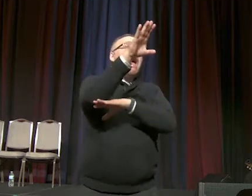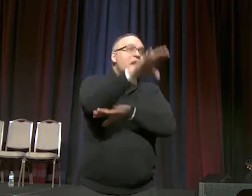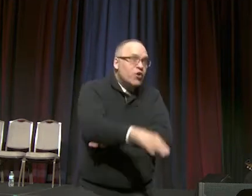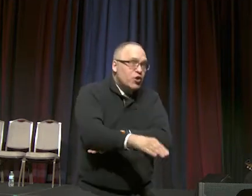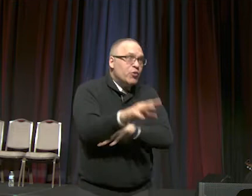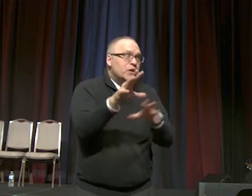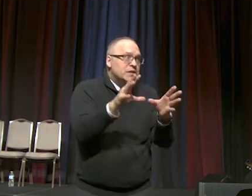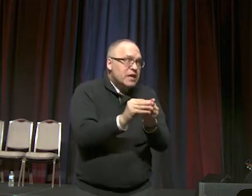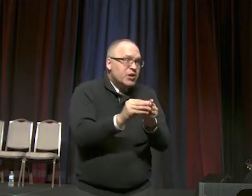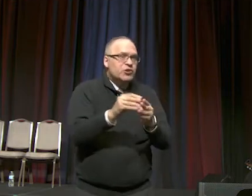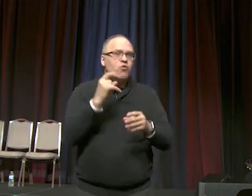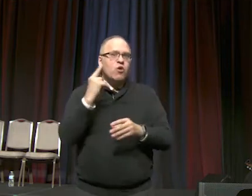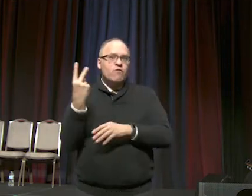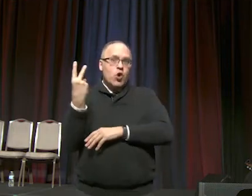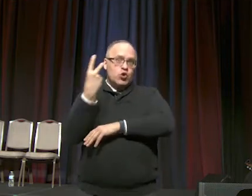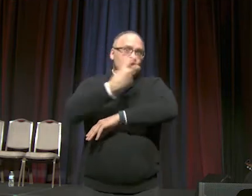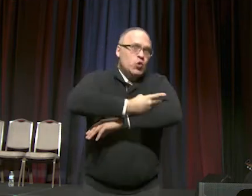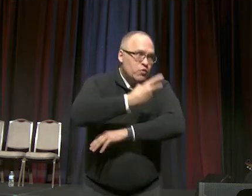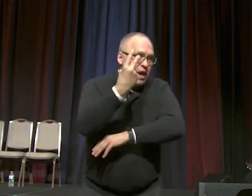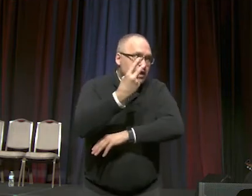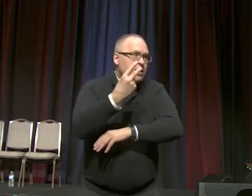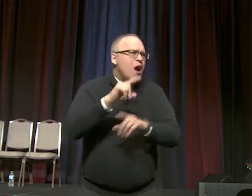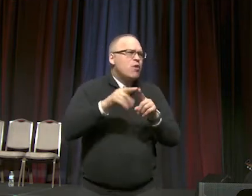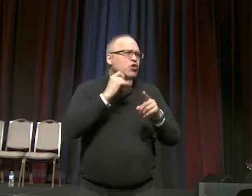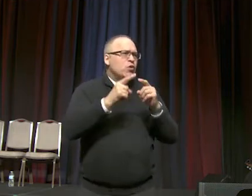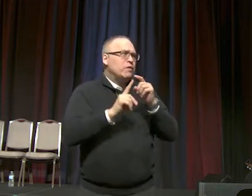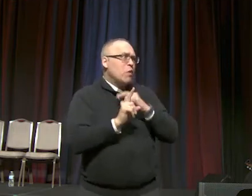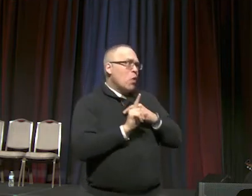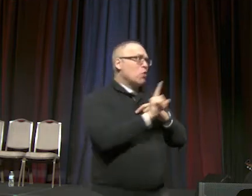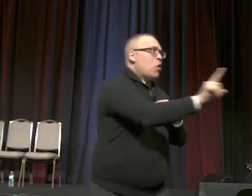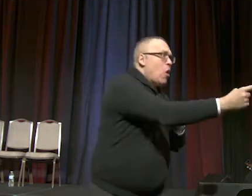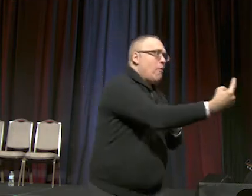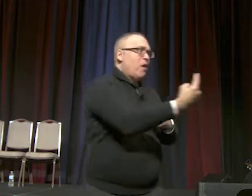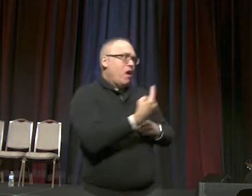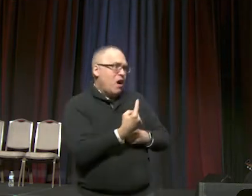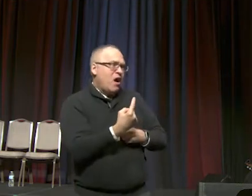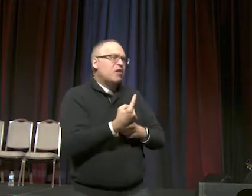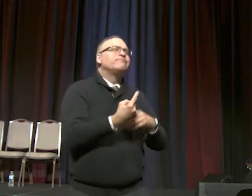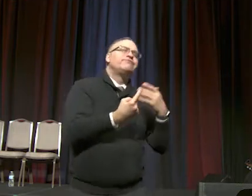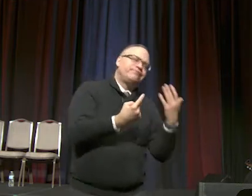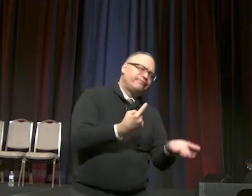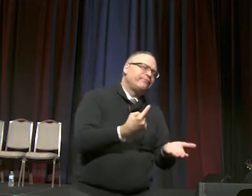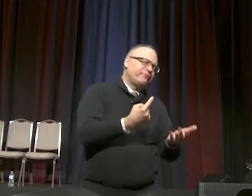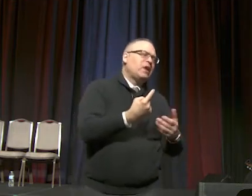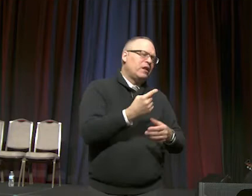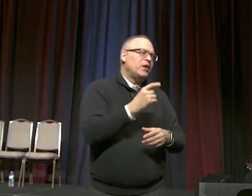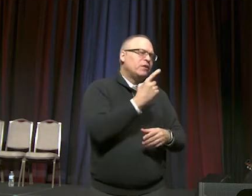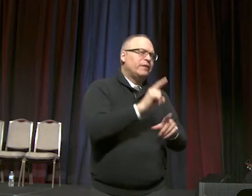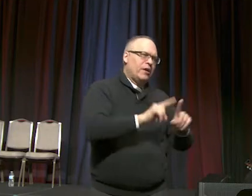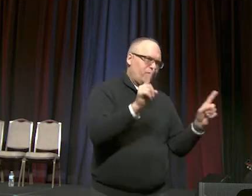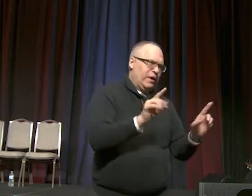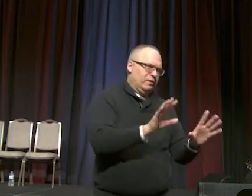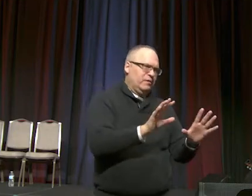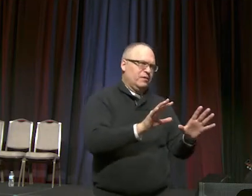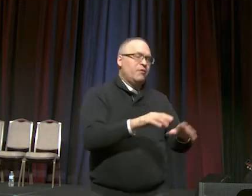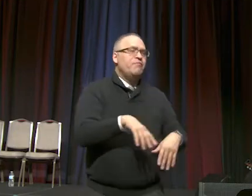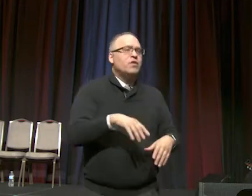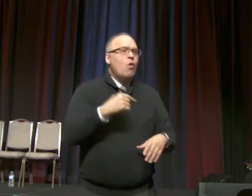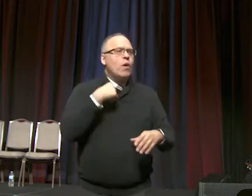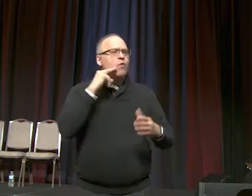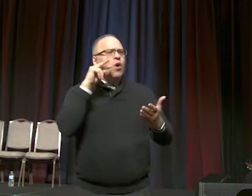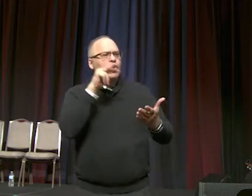or two. If you just need to run out and run back in, we do make sure now, and we have been able to look